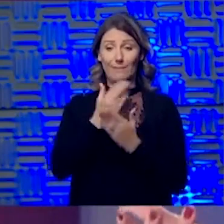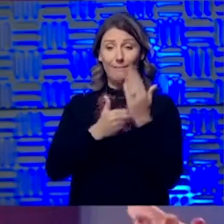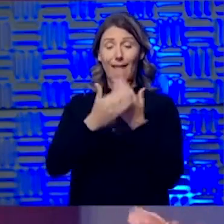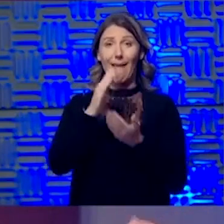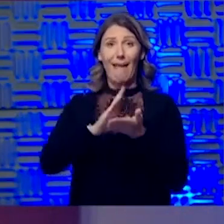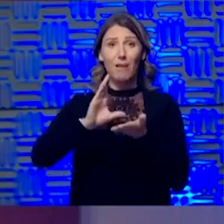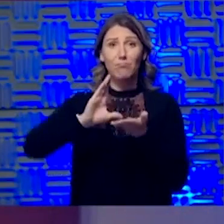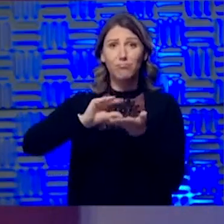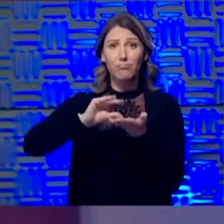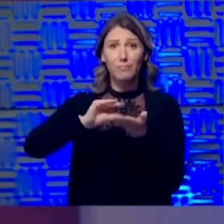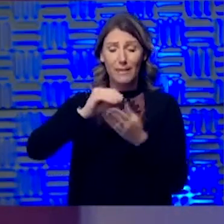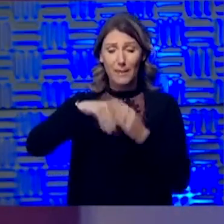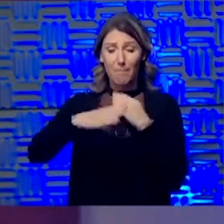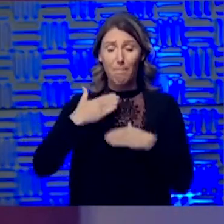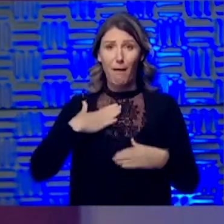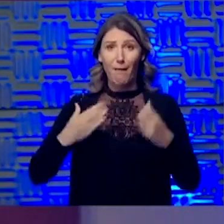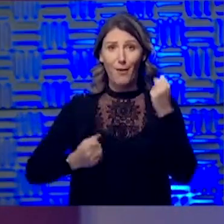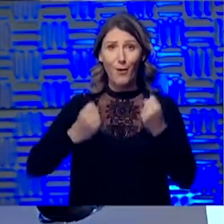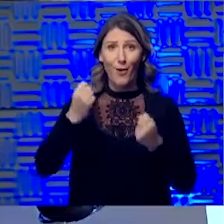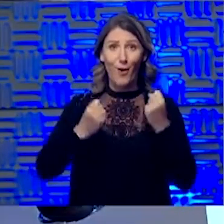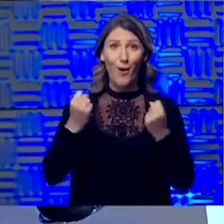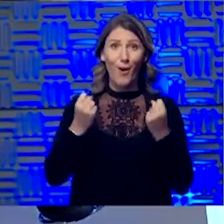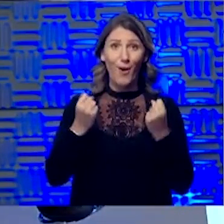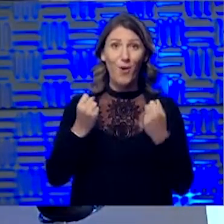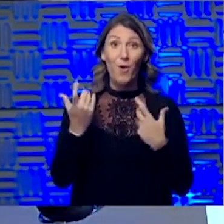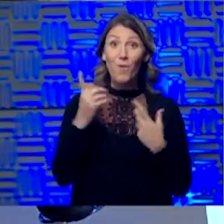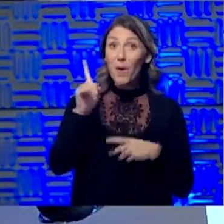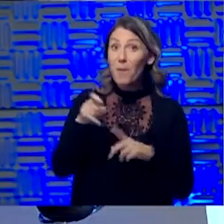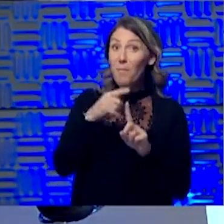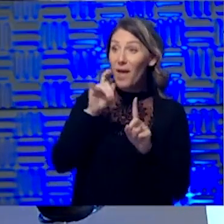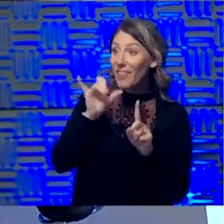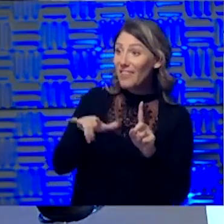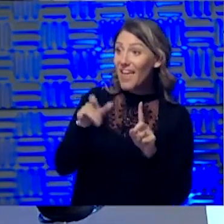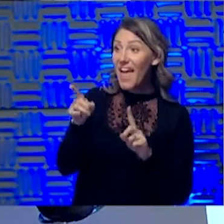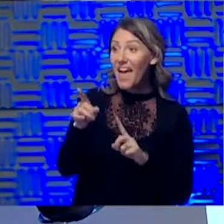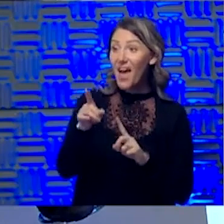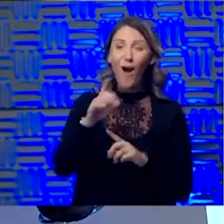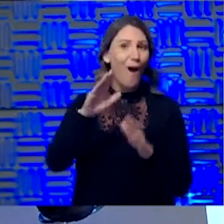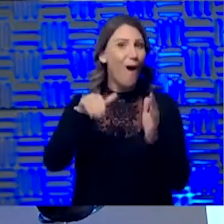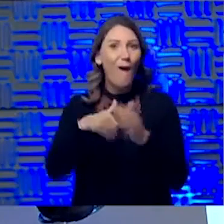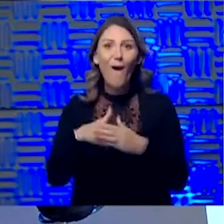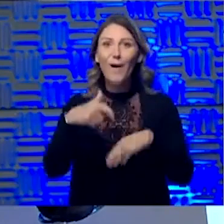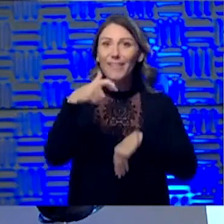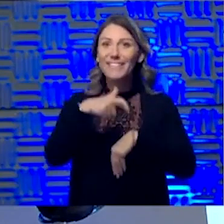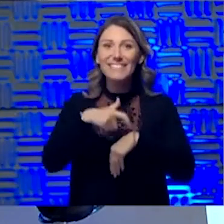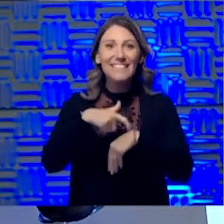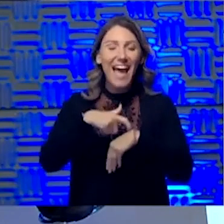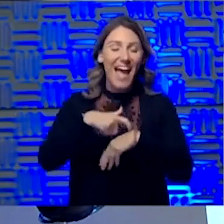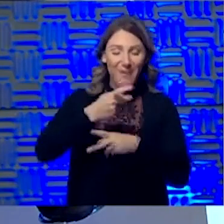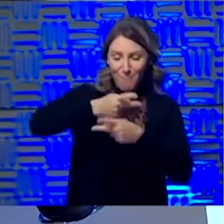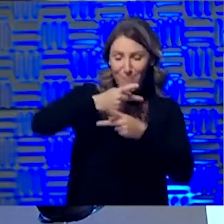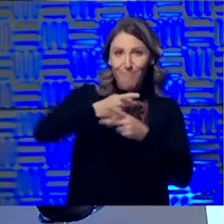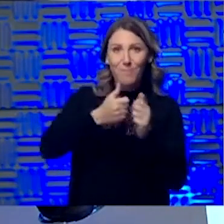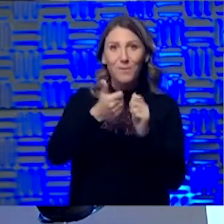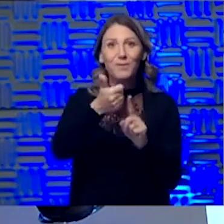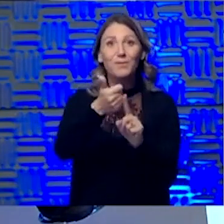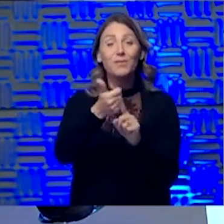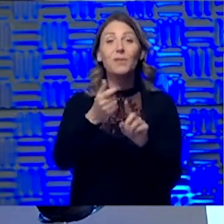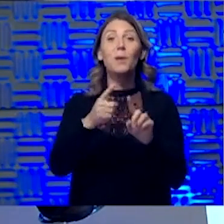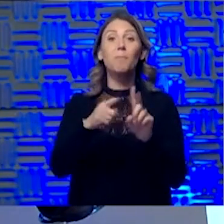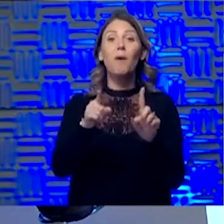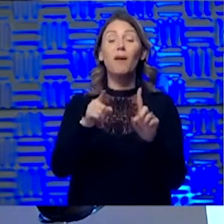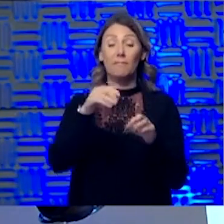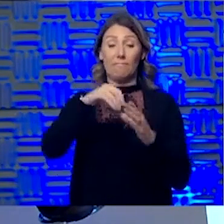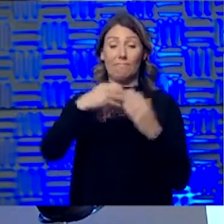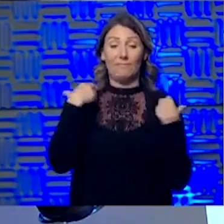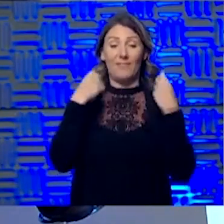God. Specifically as you go to the... what about... Yeah. All the time. Always have it with you. Well, in the health system,